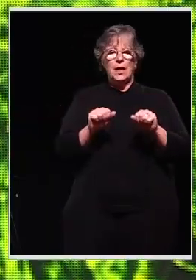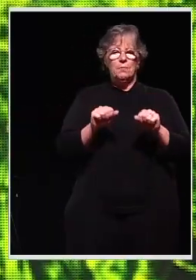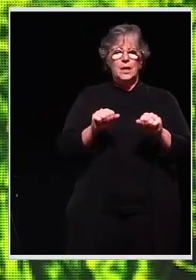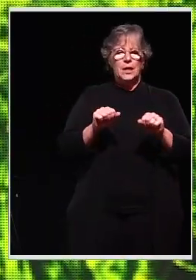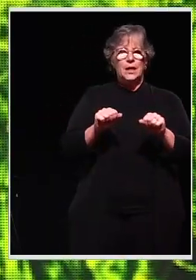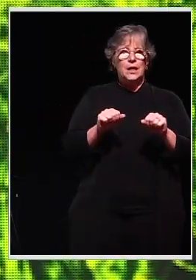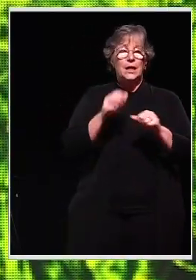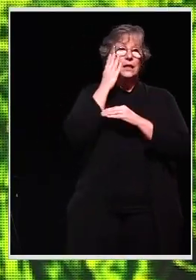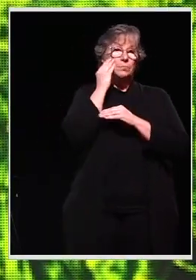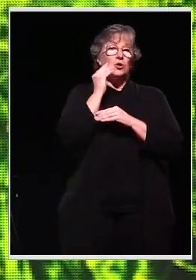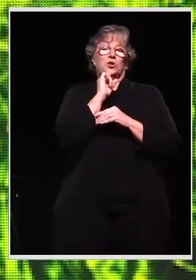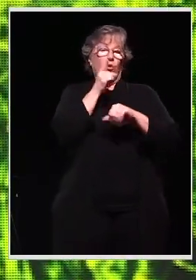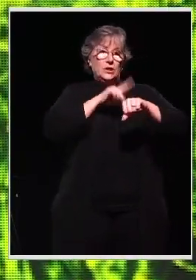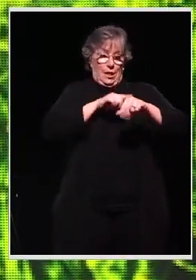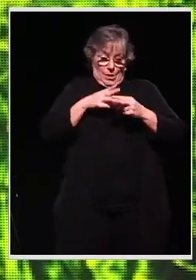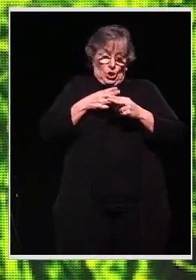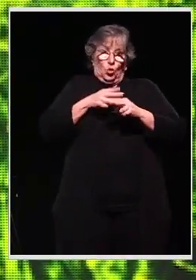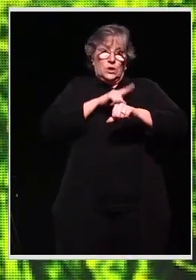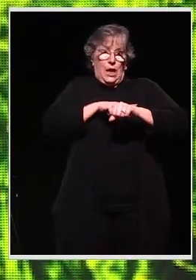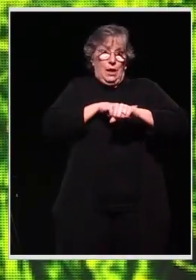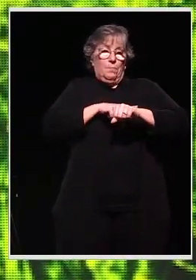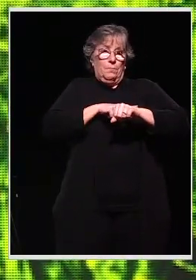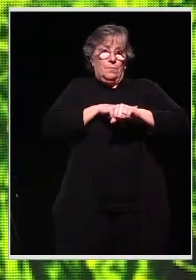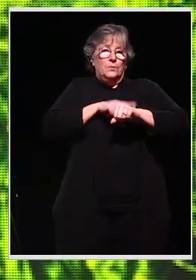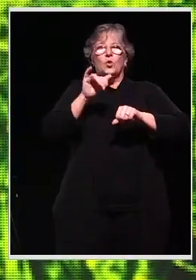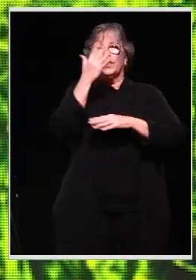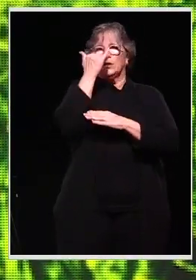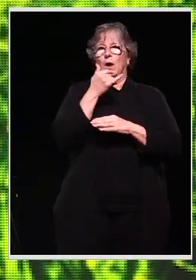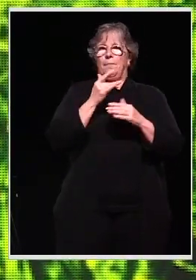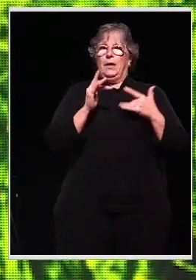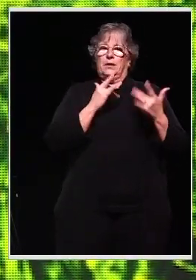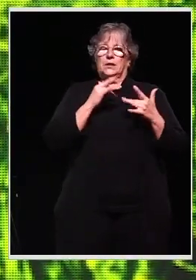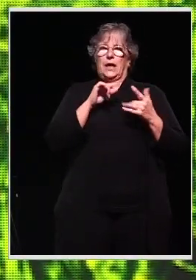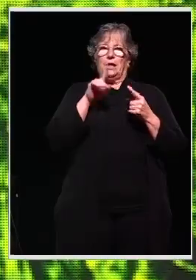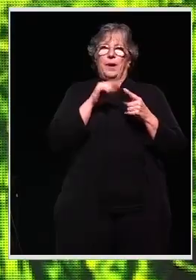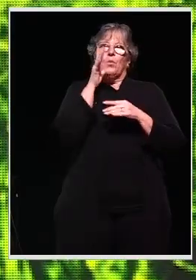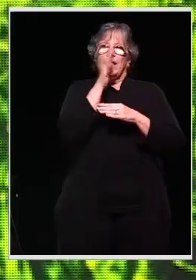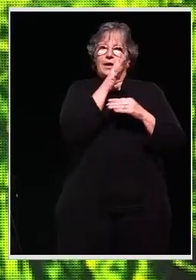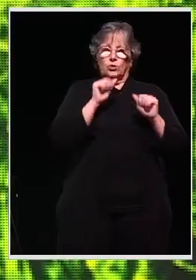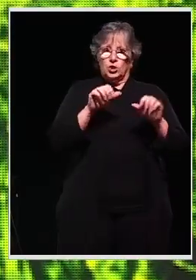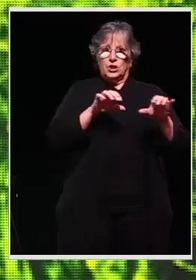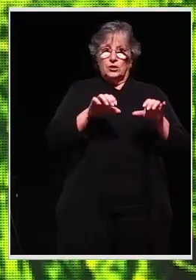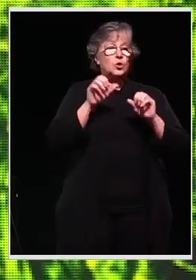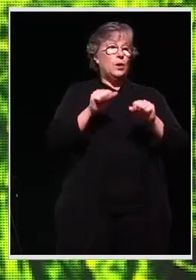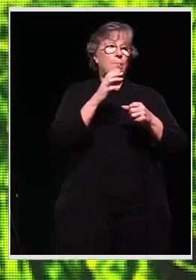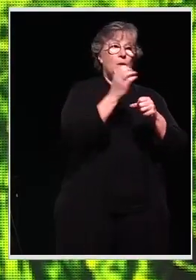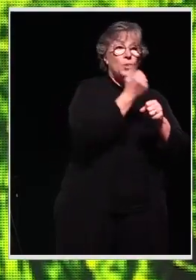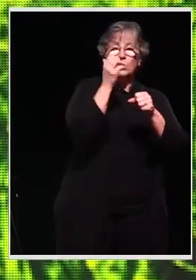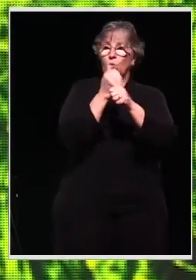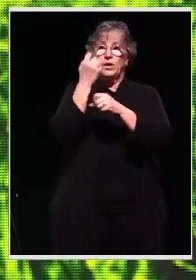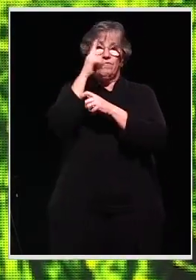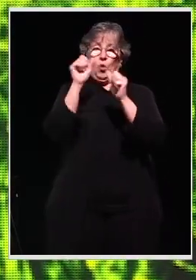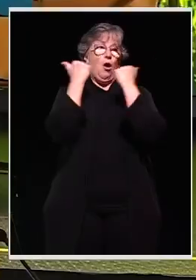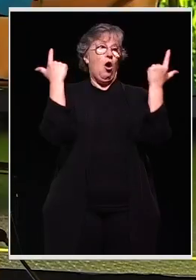experienced in real time on short time scales, and that's why I'm really excited about what agriculture can do with methane. So it can be a win-win for everyone